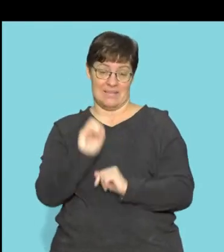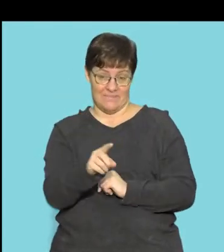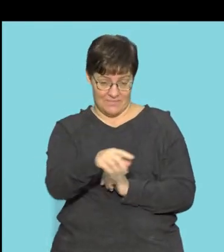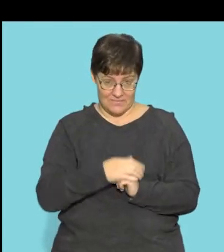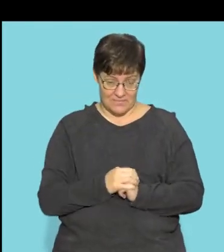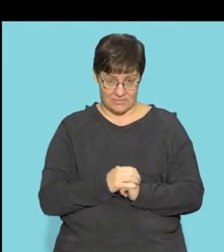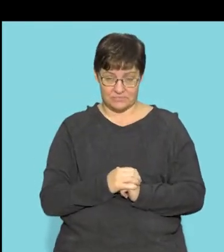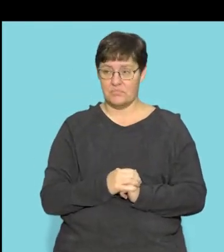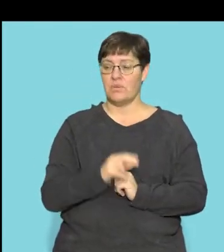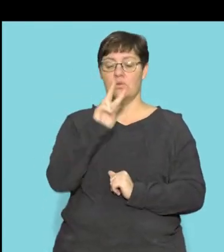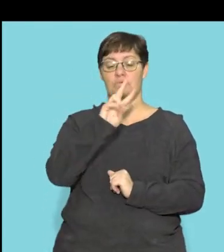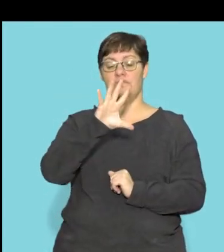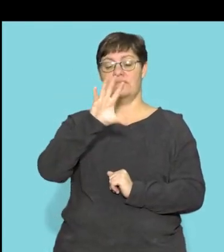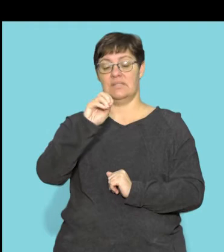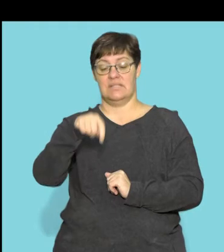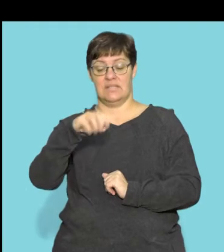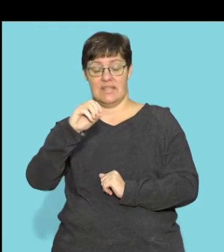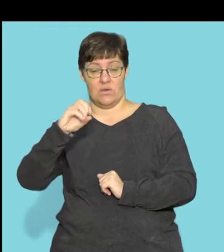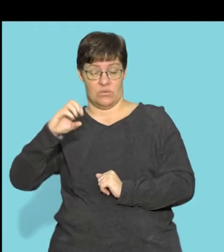is a plus. So this will be